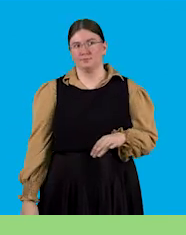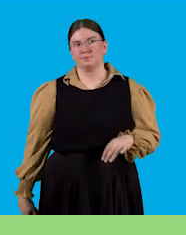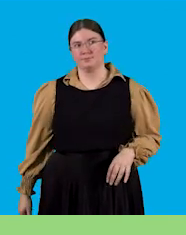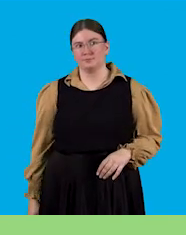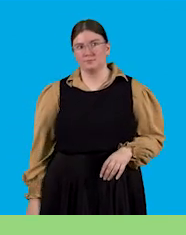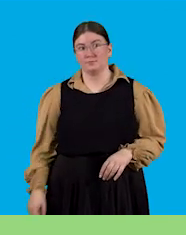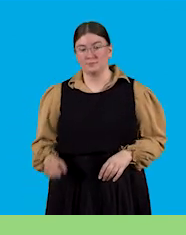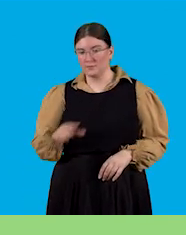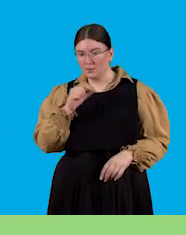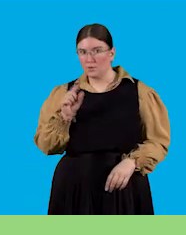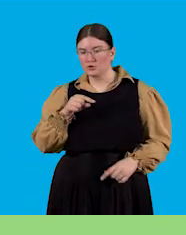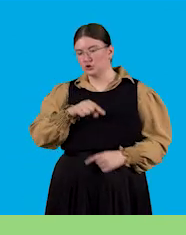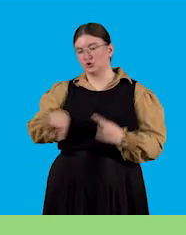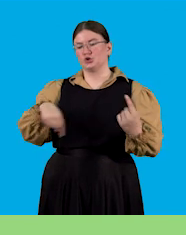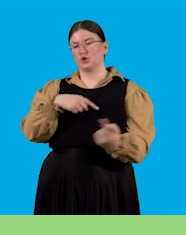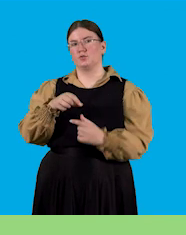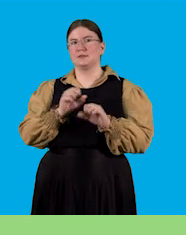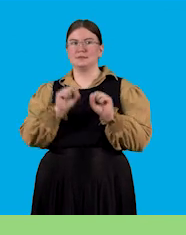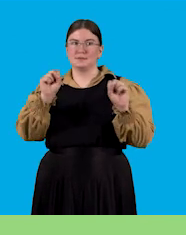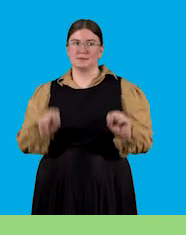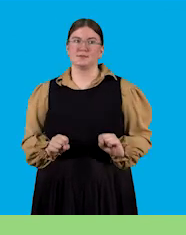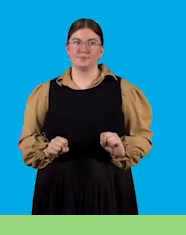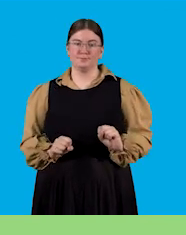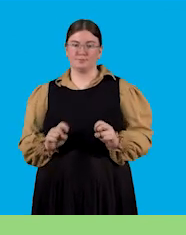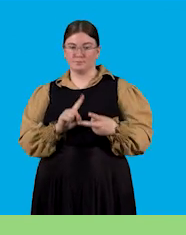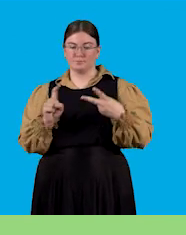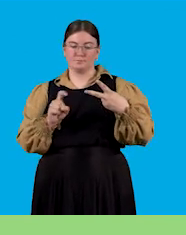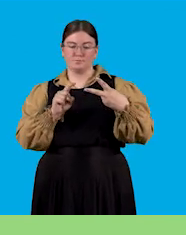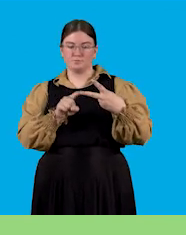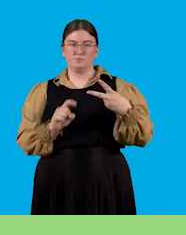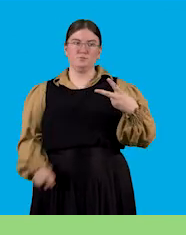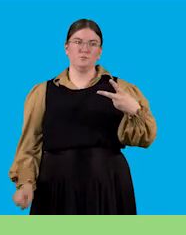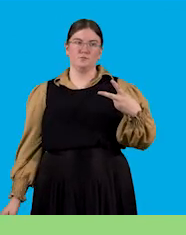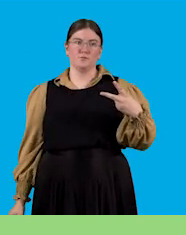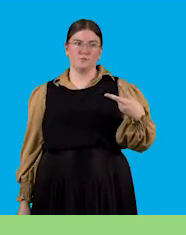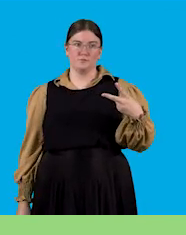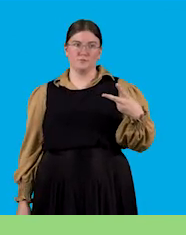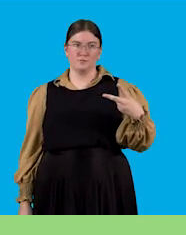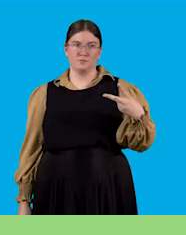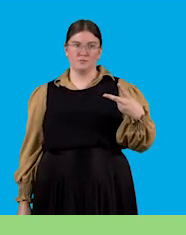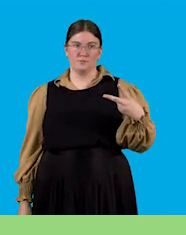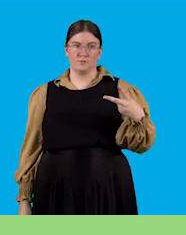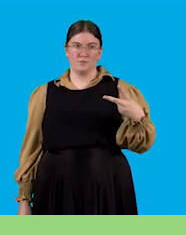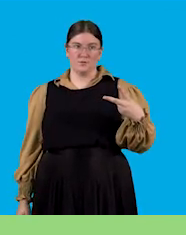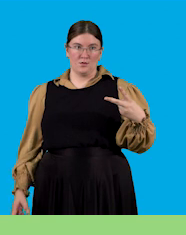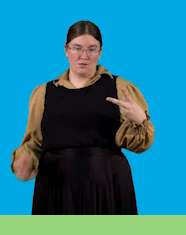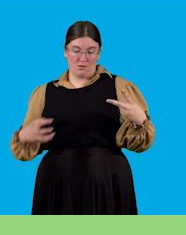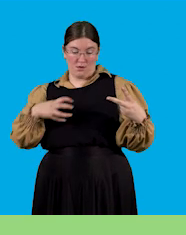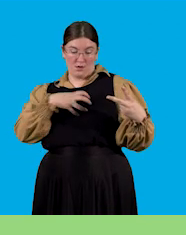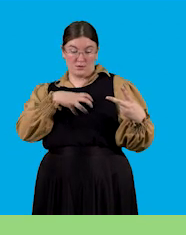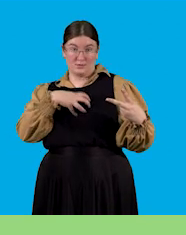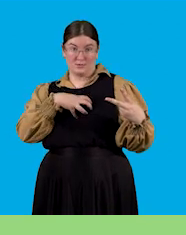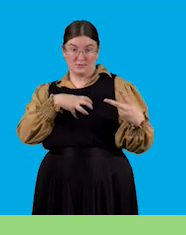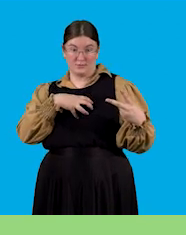So obviously it is the circulatory system. Question 2. Now, which chamber of